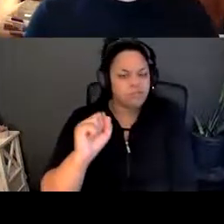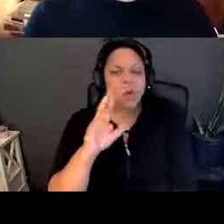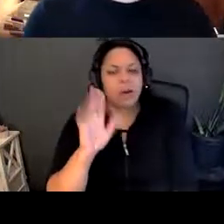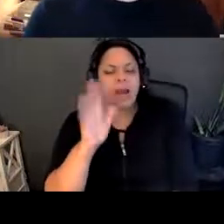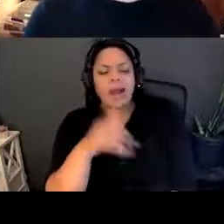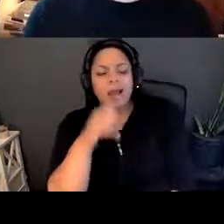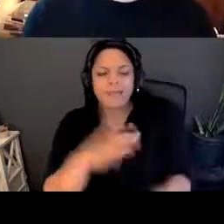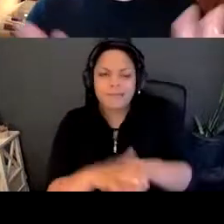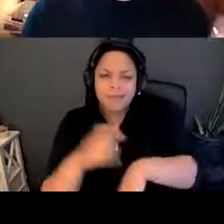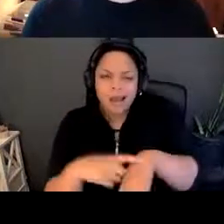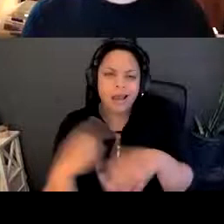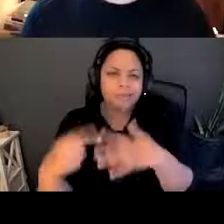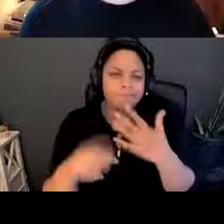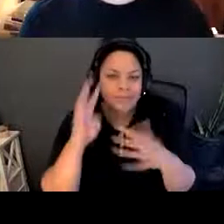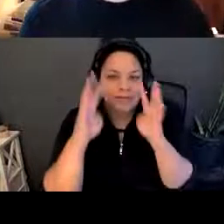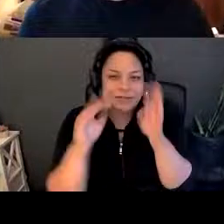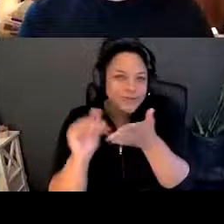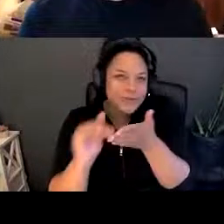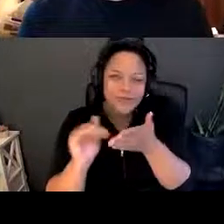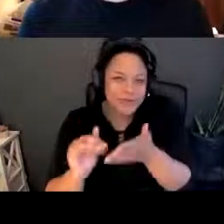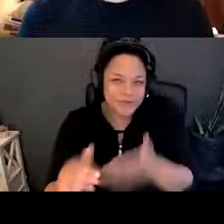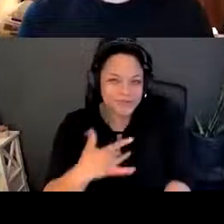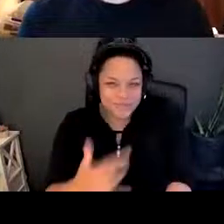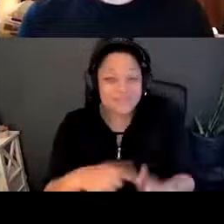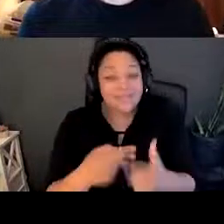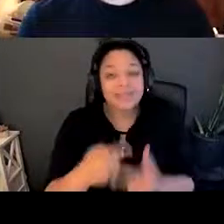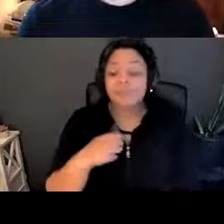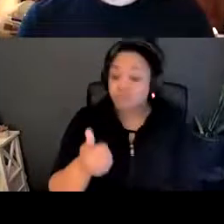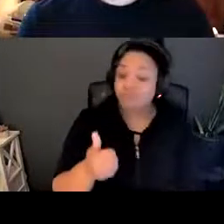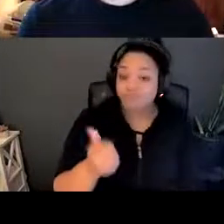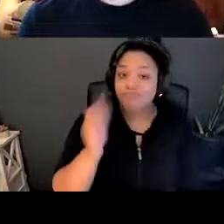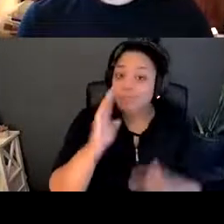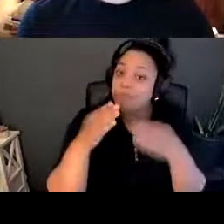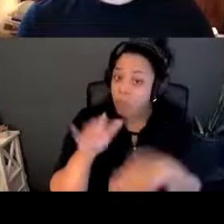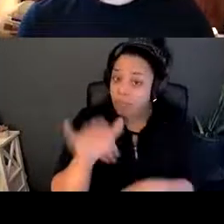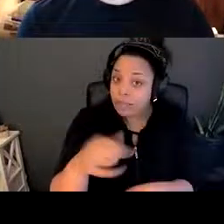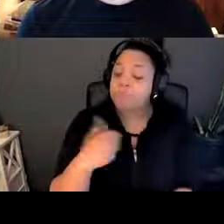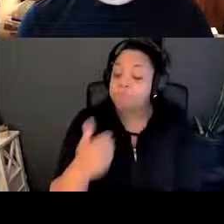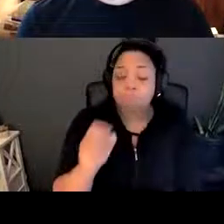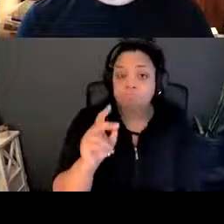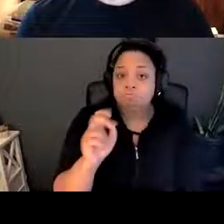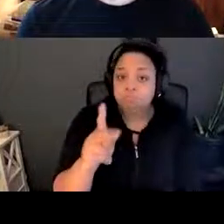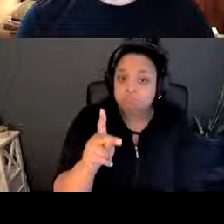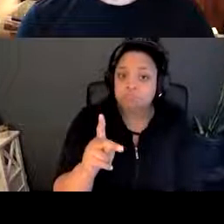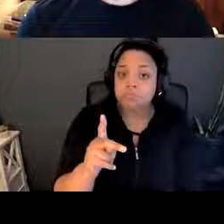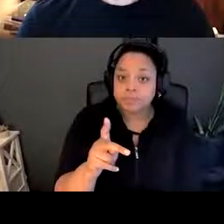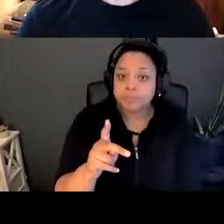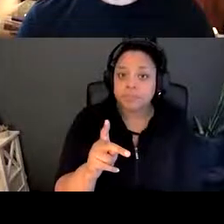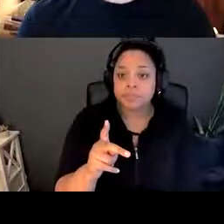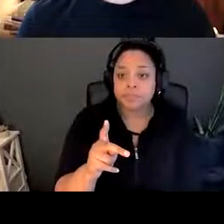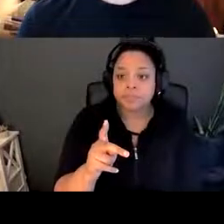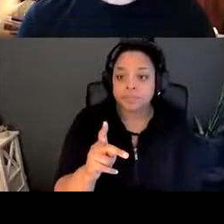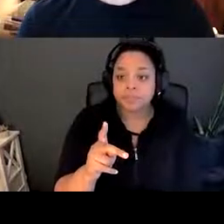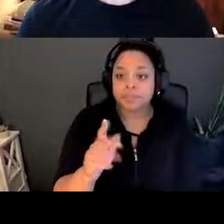and yada yada, all the excuses that they give us. And I'll just focus on that and say, hey, this is, all